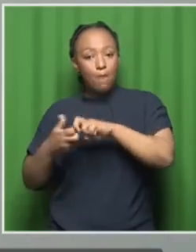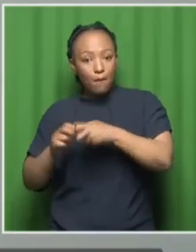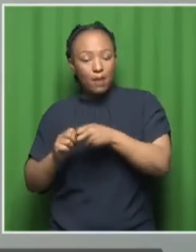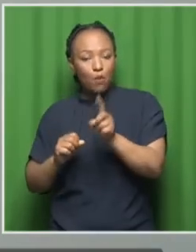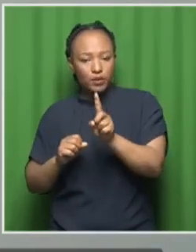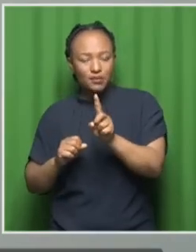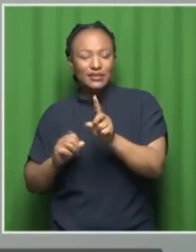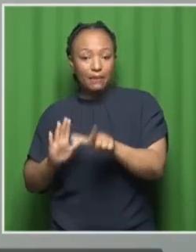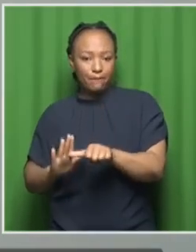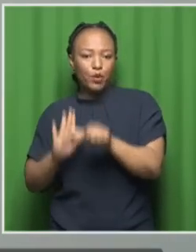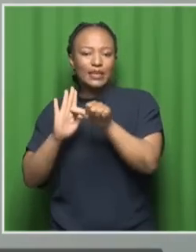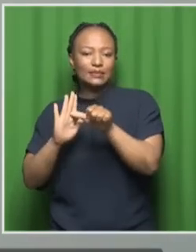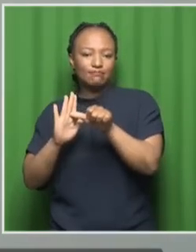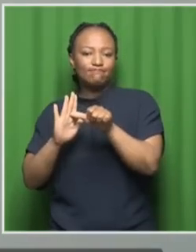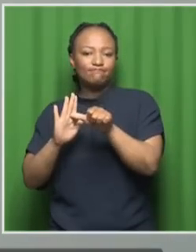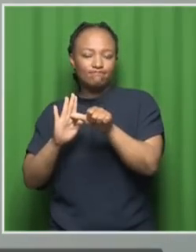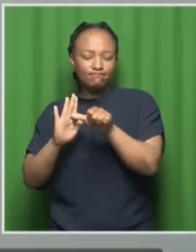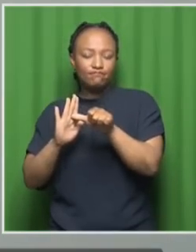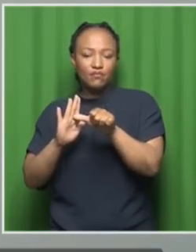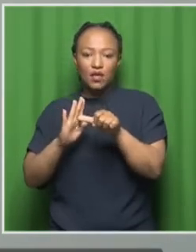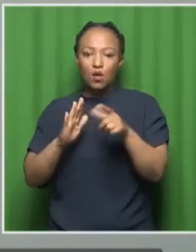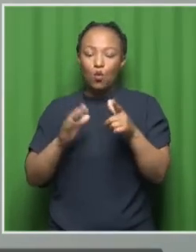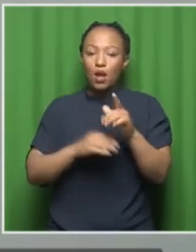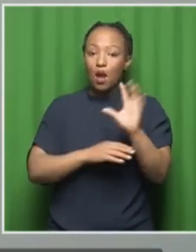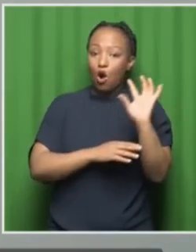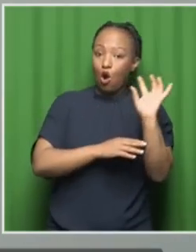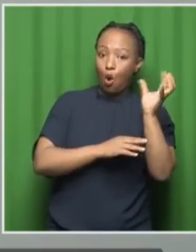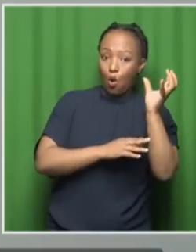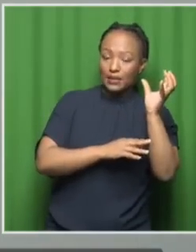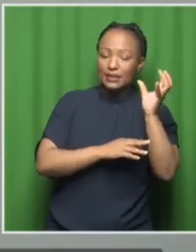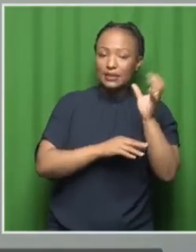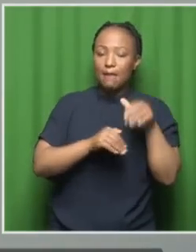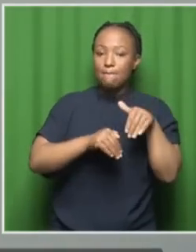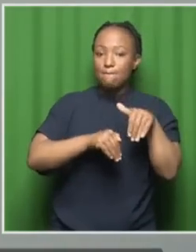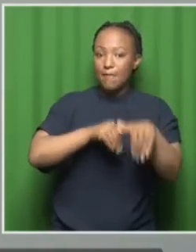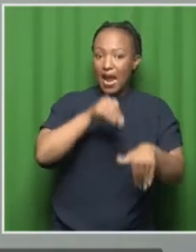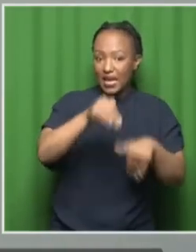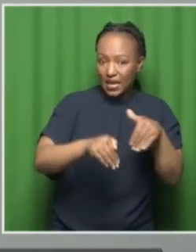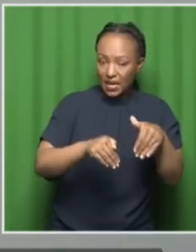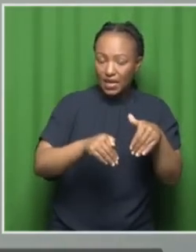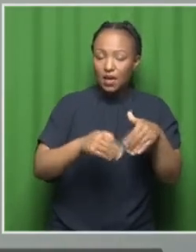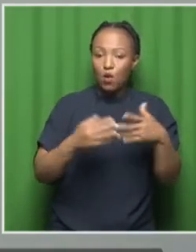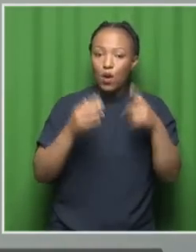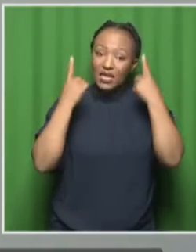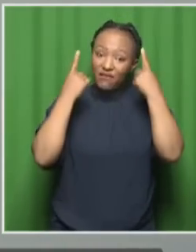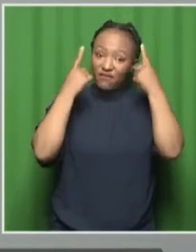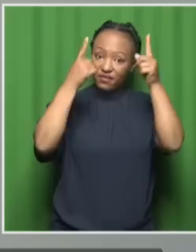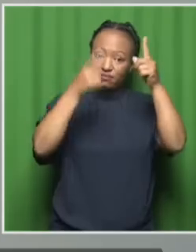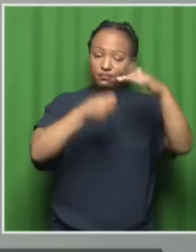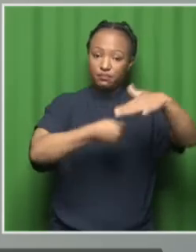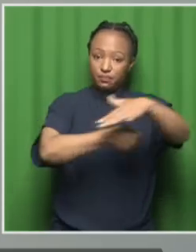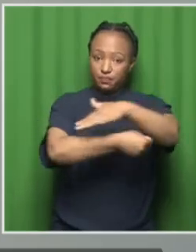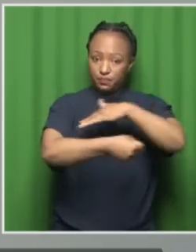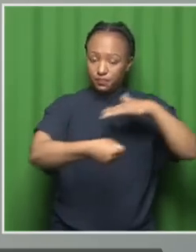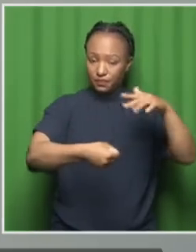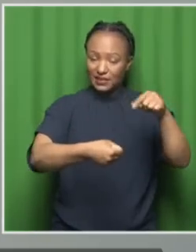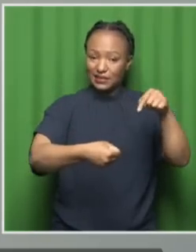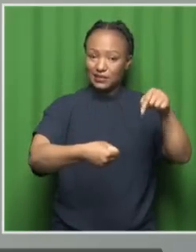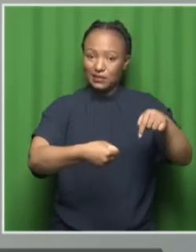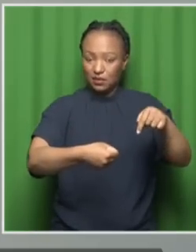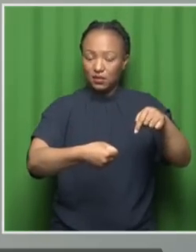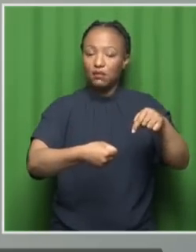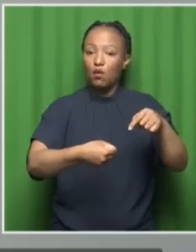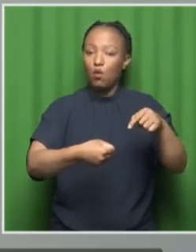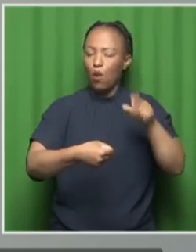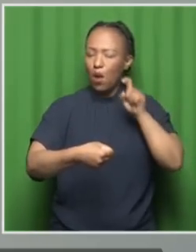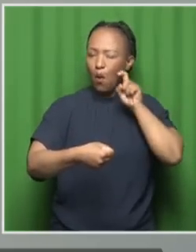a gold mining industry that's essentially dying on the Witwatersrand of more than a century's worth of mining. You have a